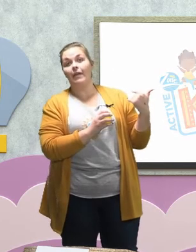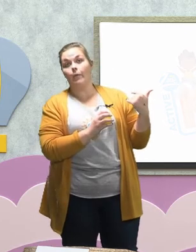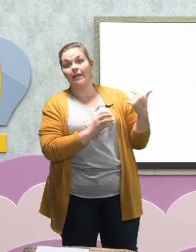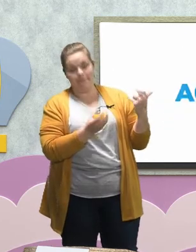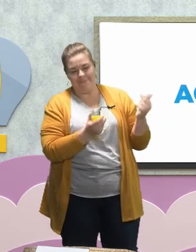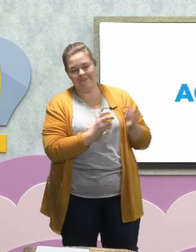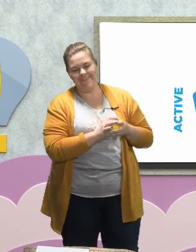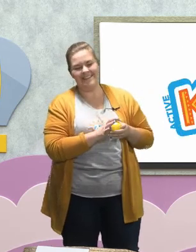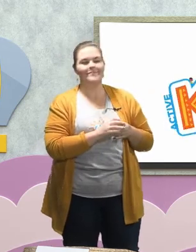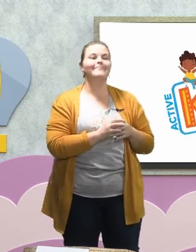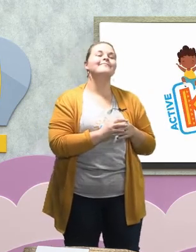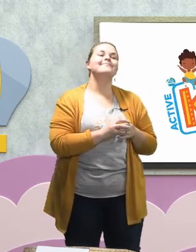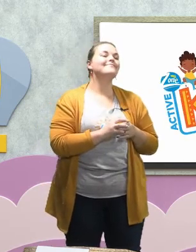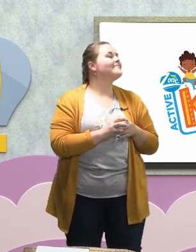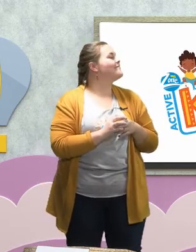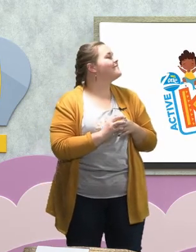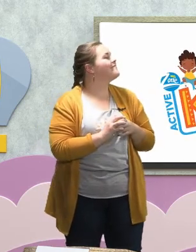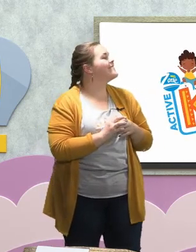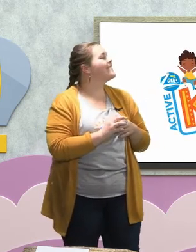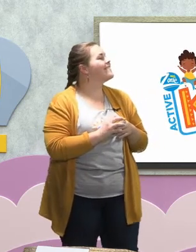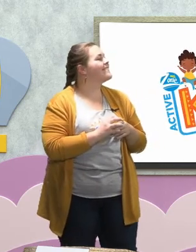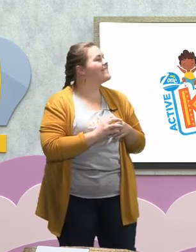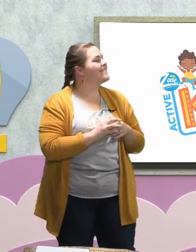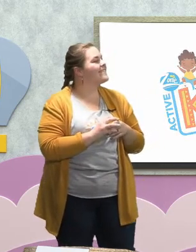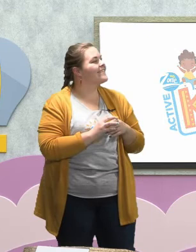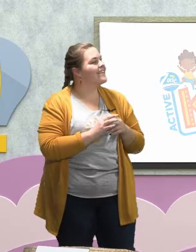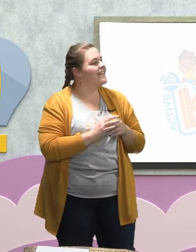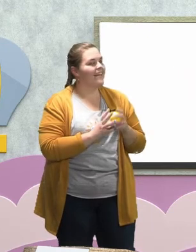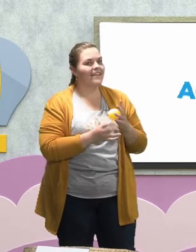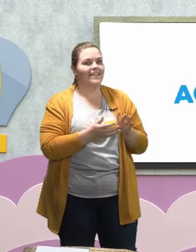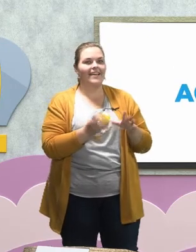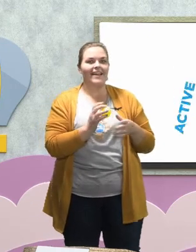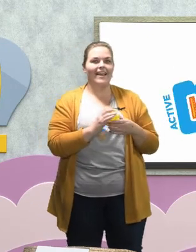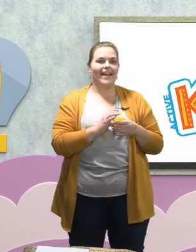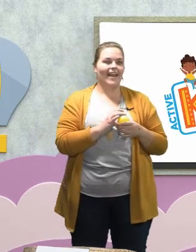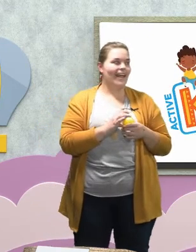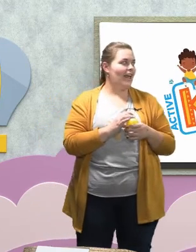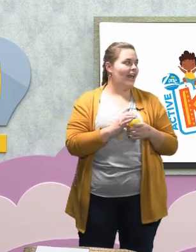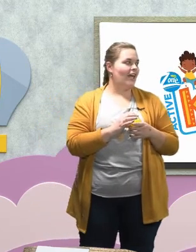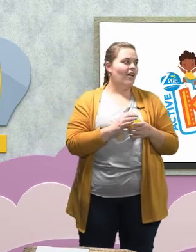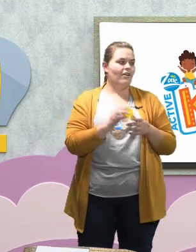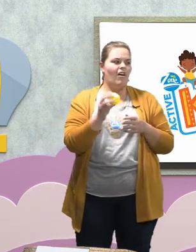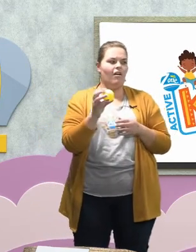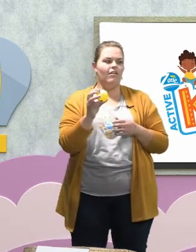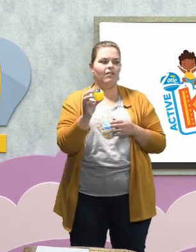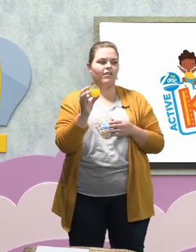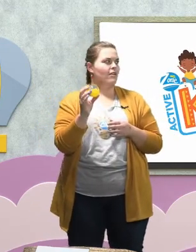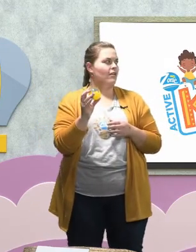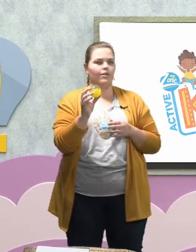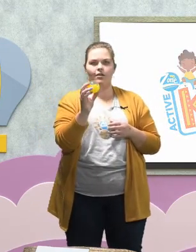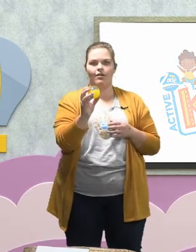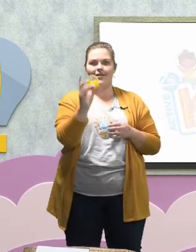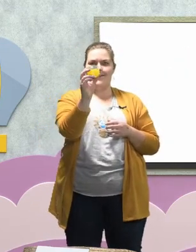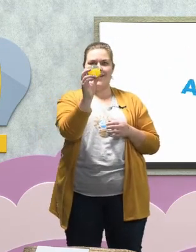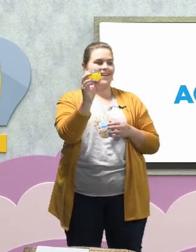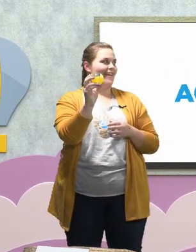by the way. yes, the second rule is that we are only allowed to collect 1 fruit at a time. Only 1. So